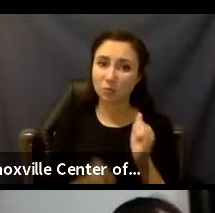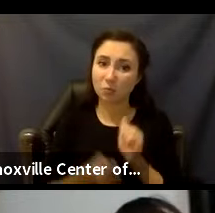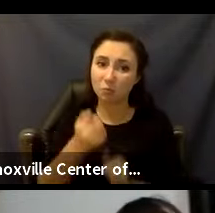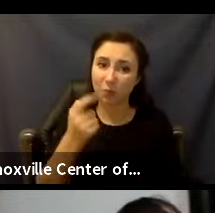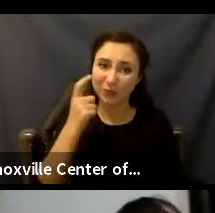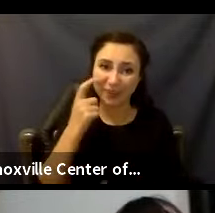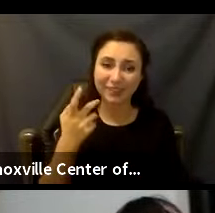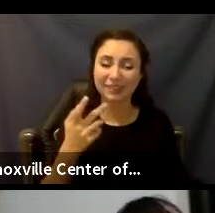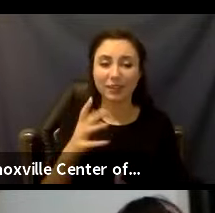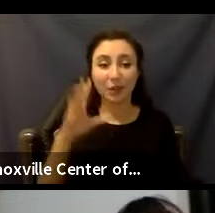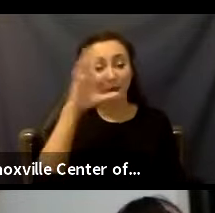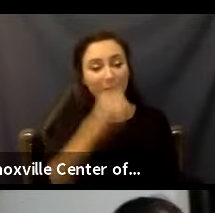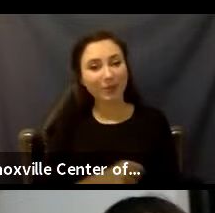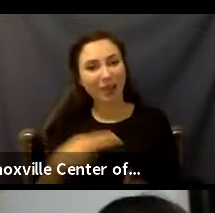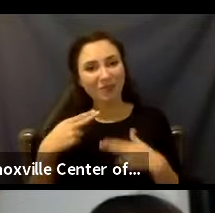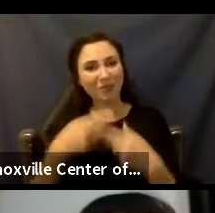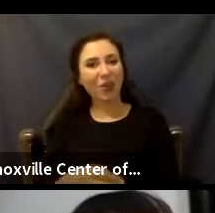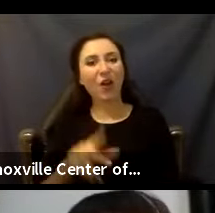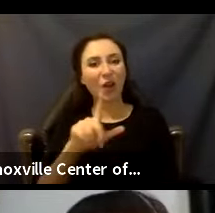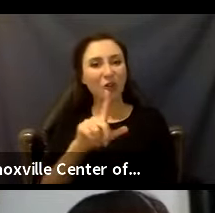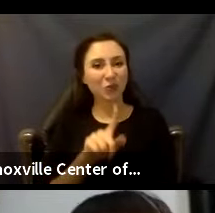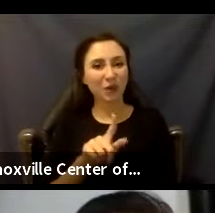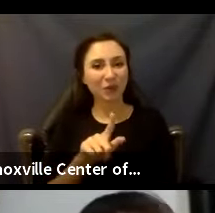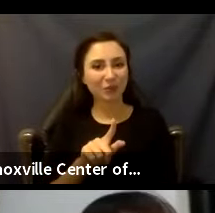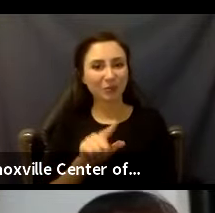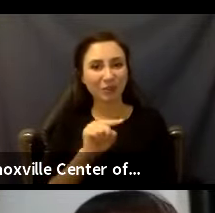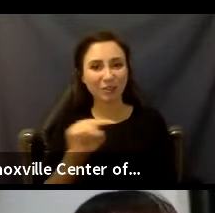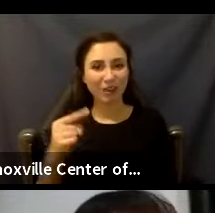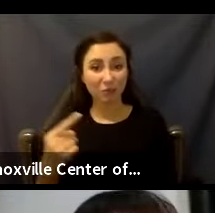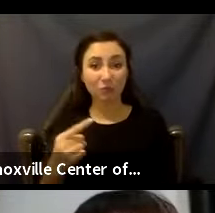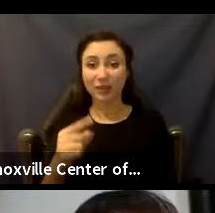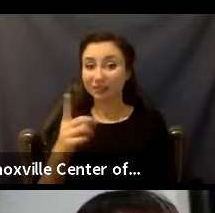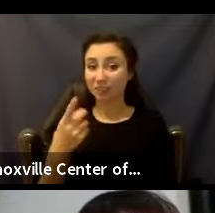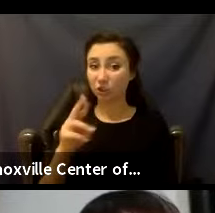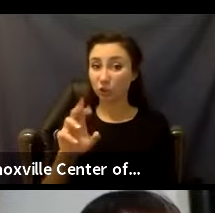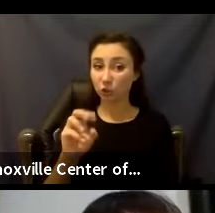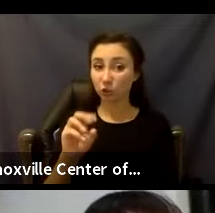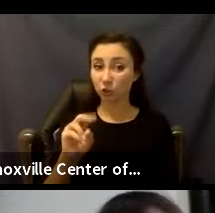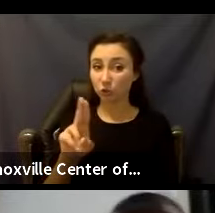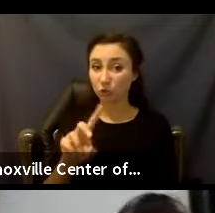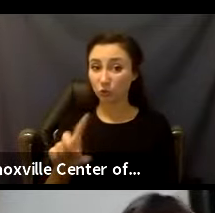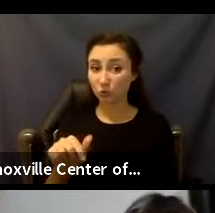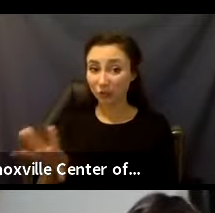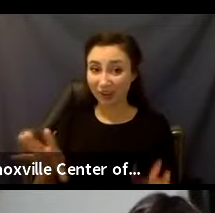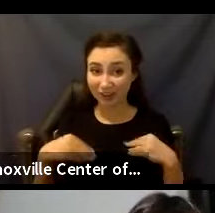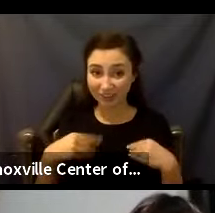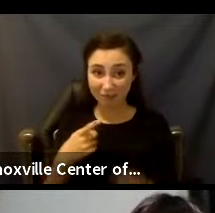sense. That's what we'll call it then. Dr. Sousa, is that okay with you?